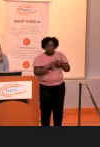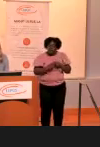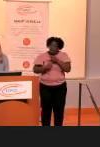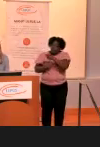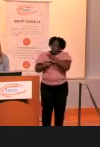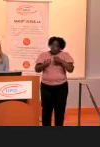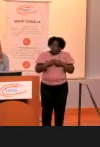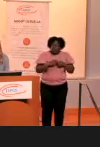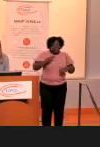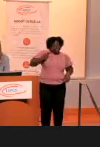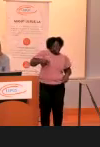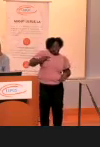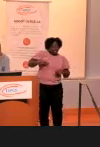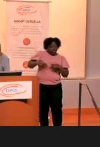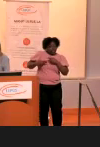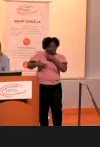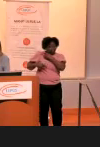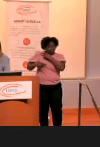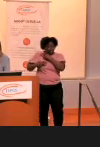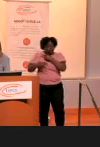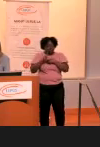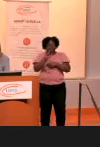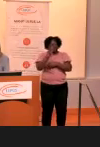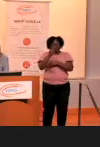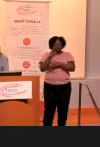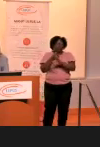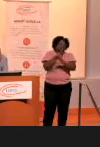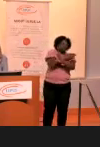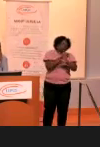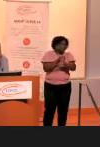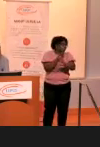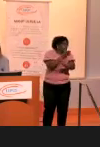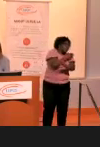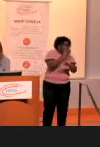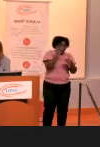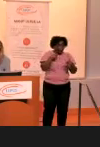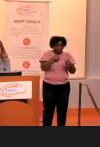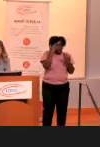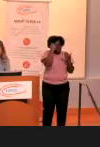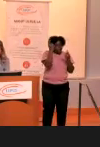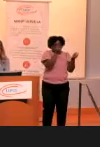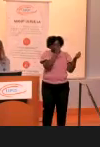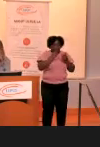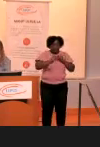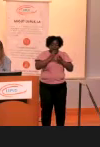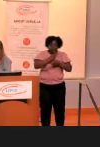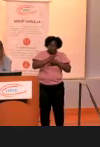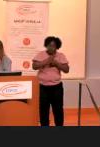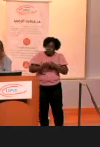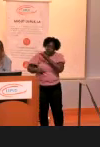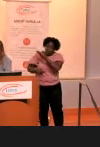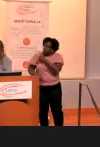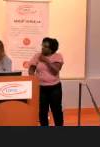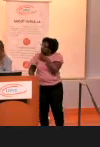history of lupus before we had a lot of treatment. And what you can see, I don't think I've got is this a